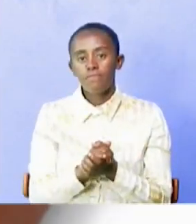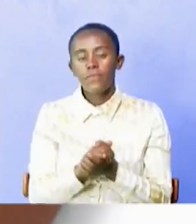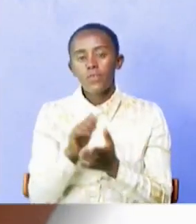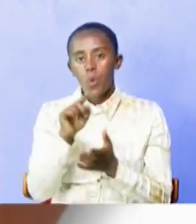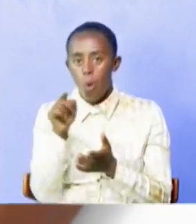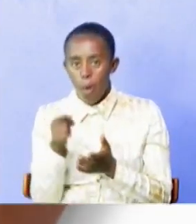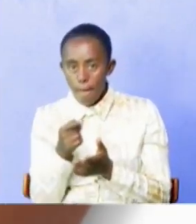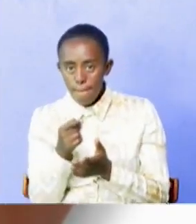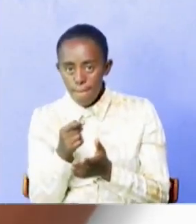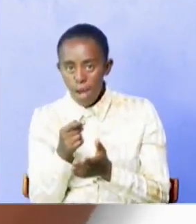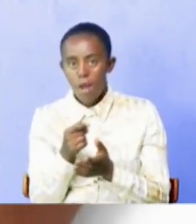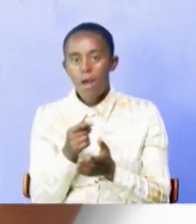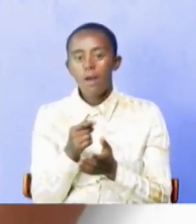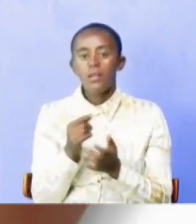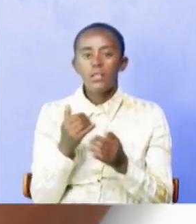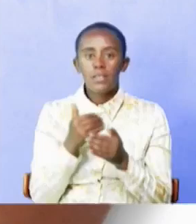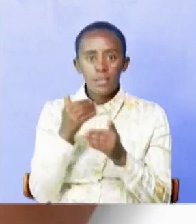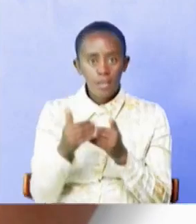comma, then